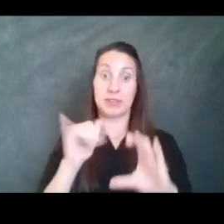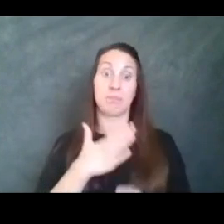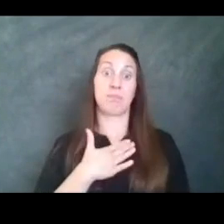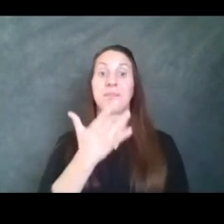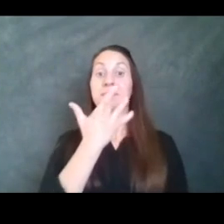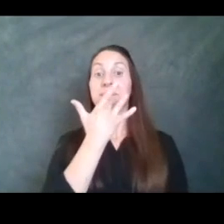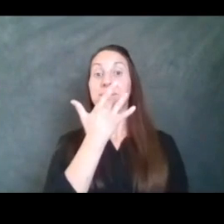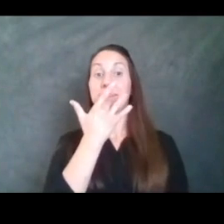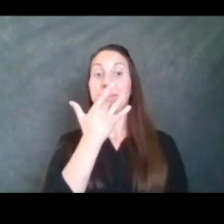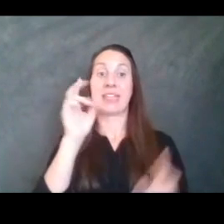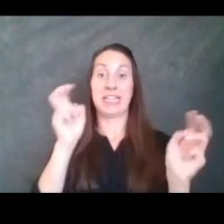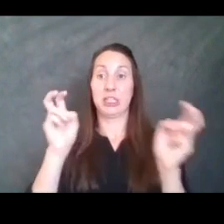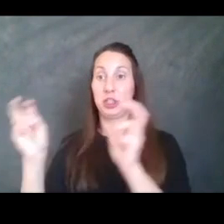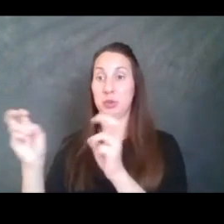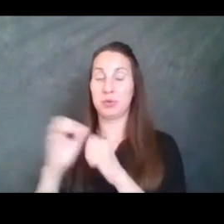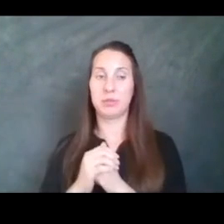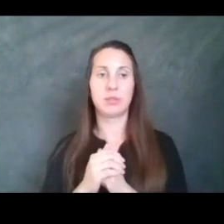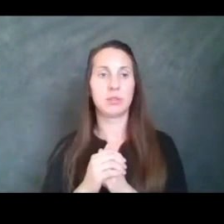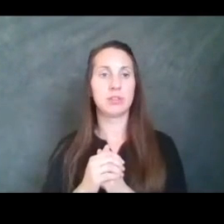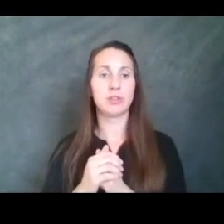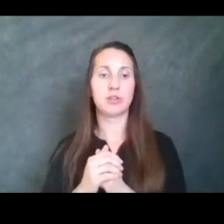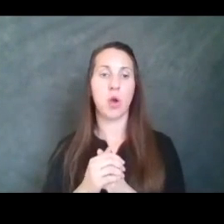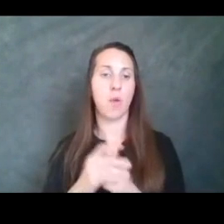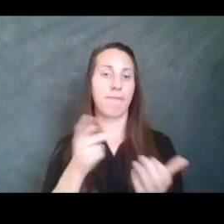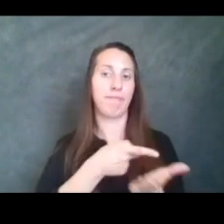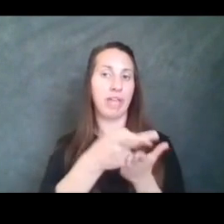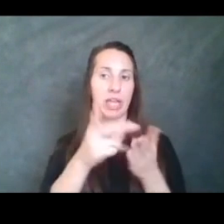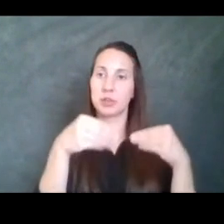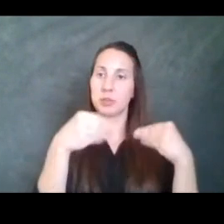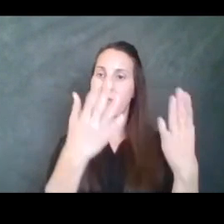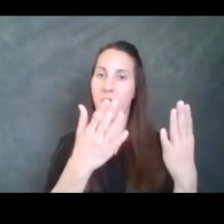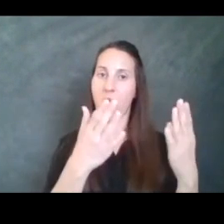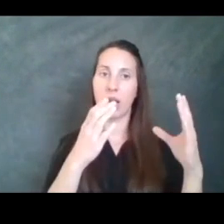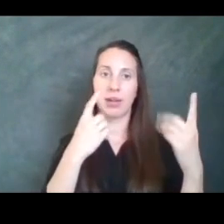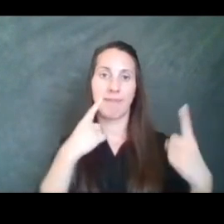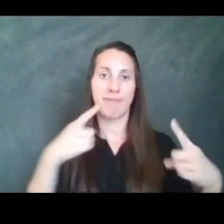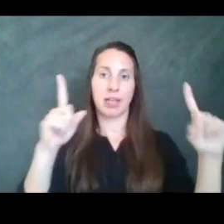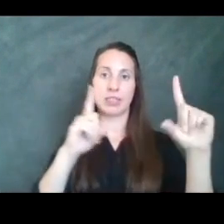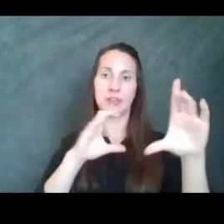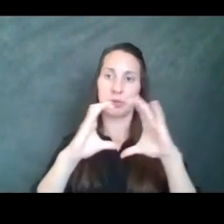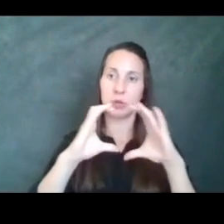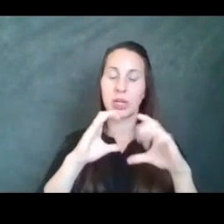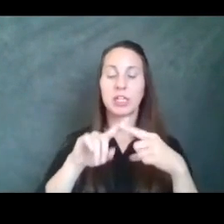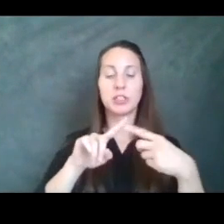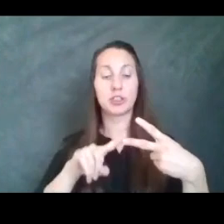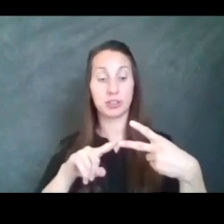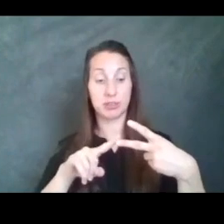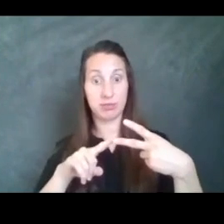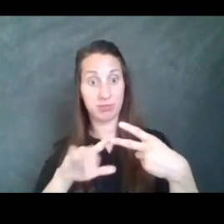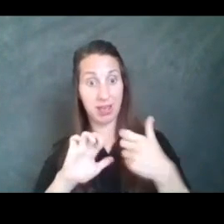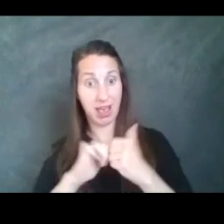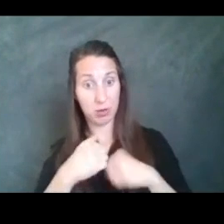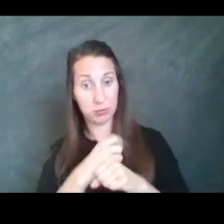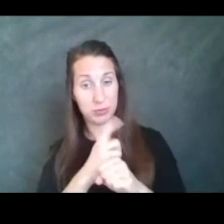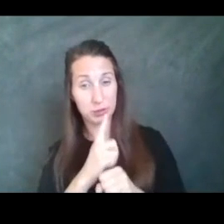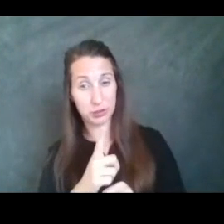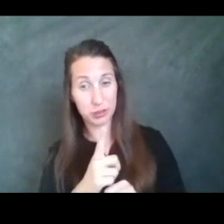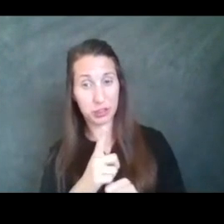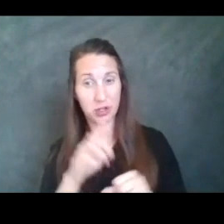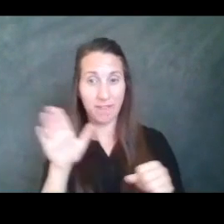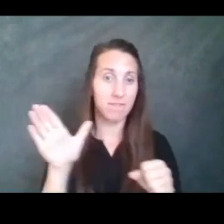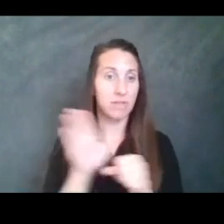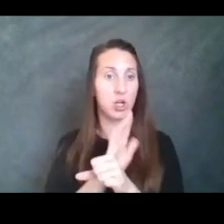I deal with. Failing to provide effective communication, detailing how to ensure full and